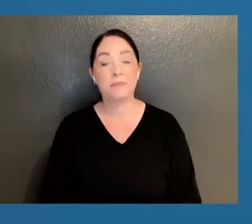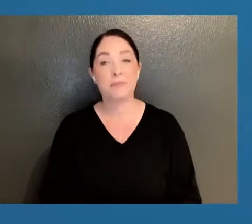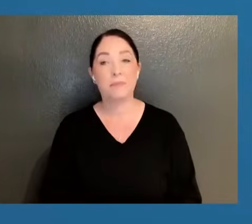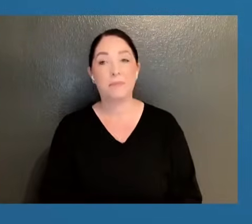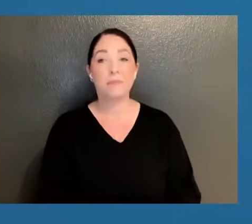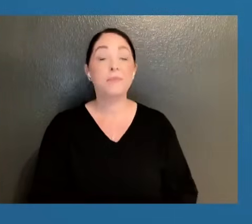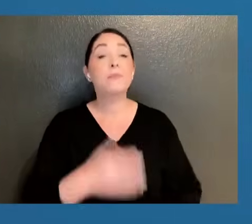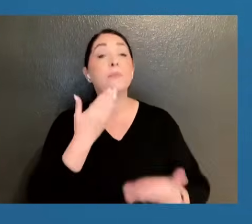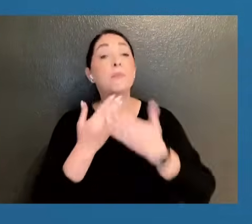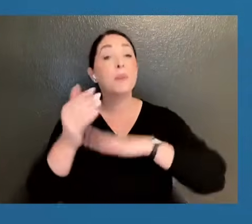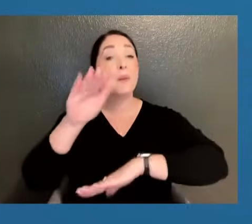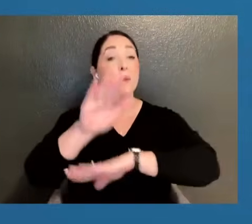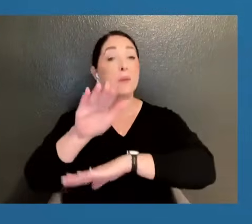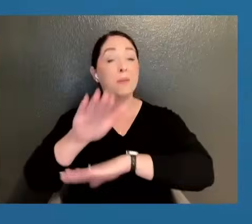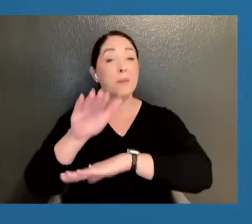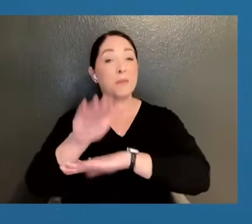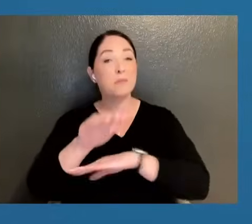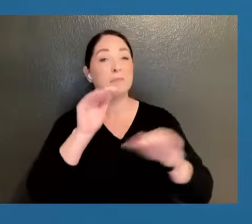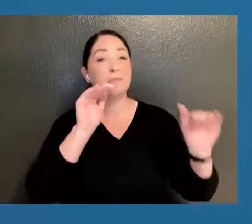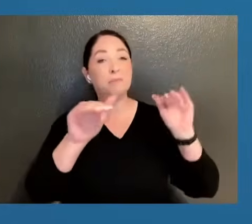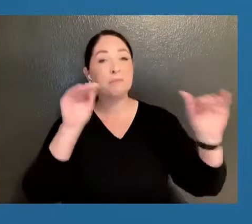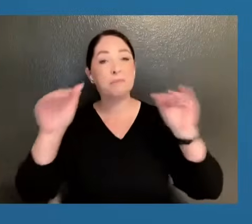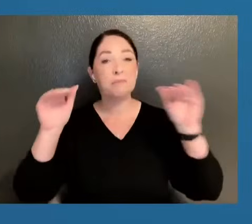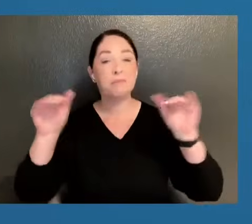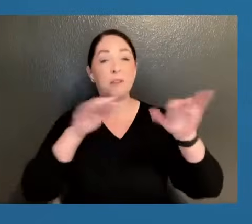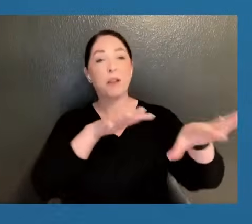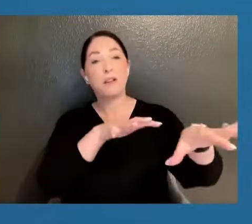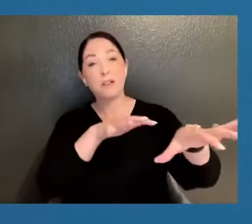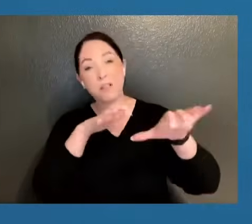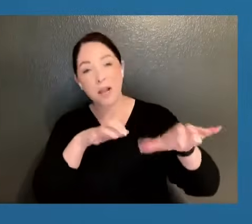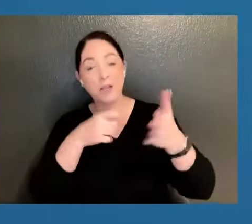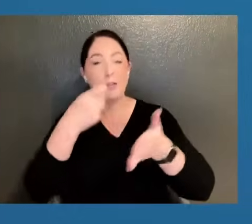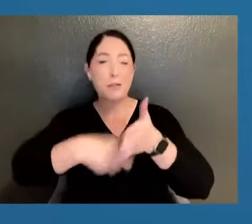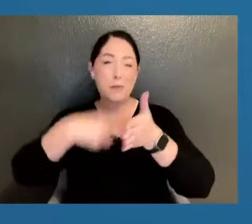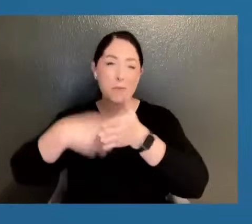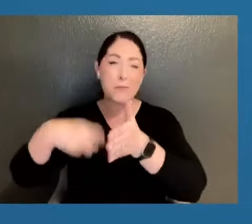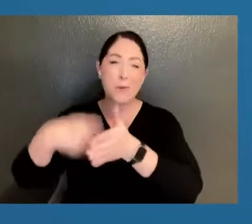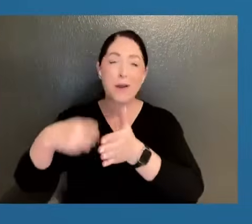Good afternoon, fellow congestion pricing warriors.